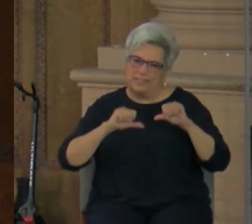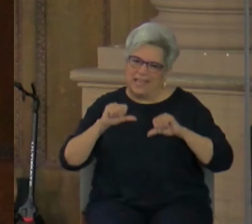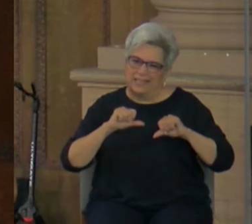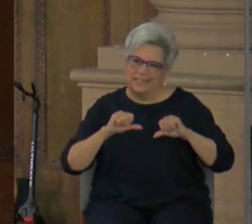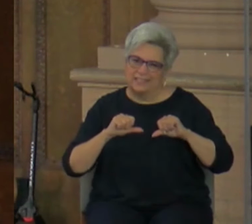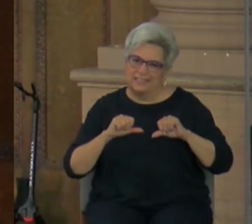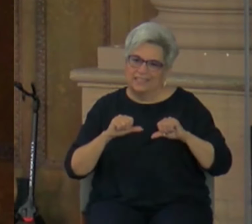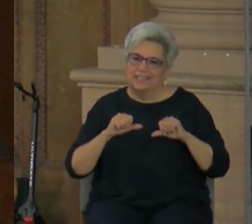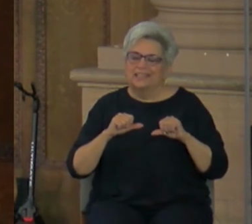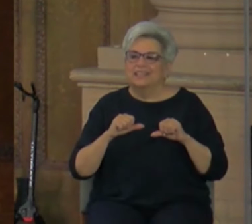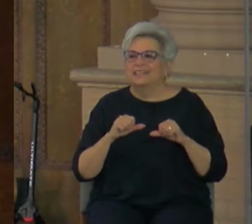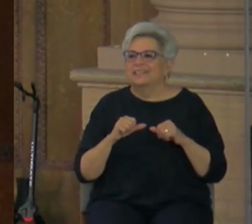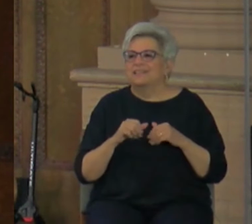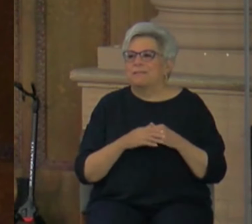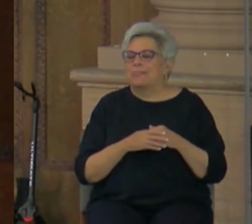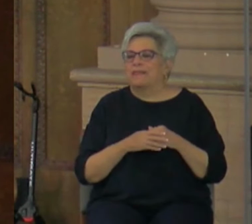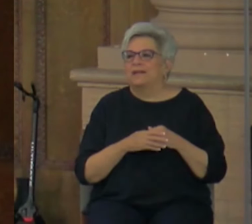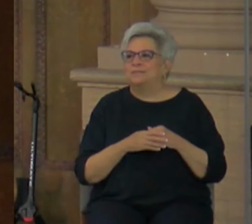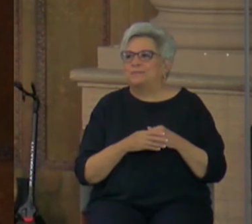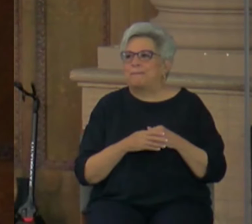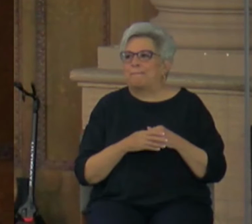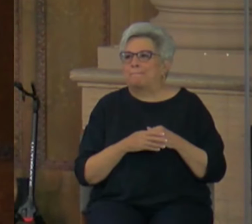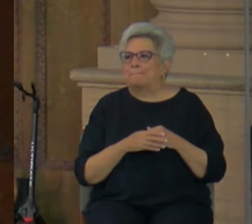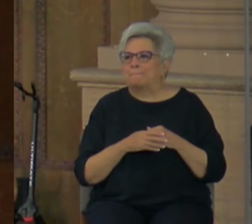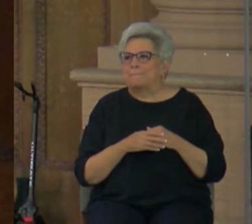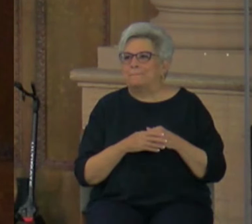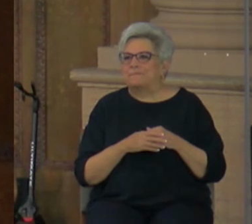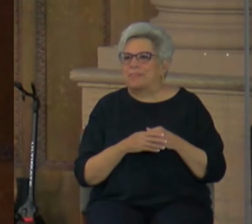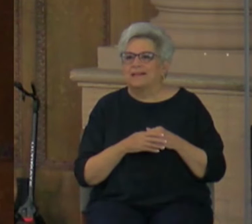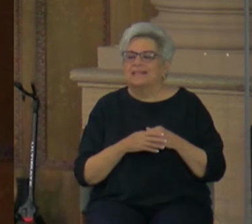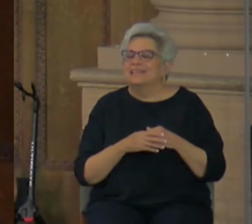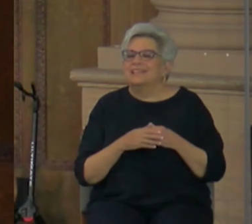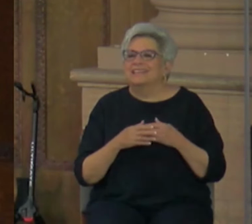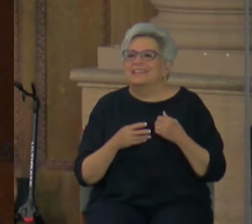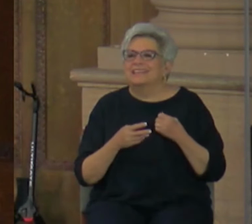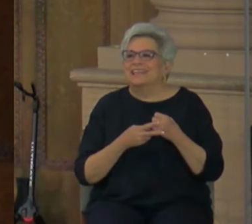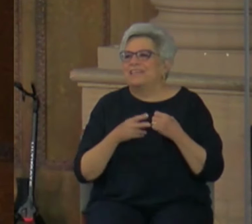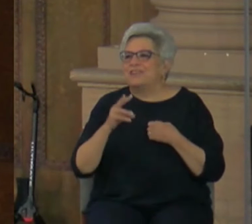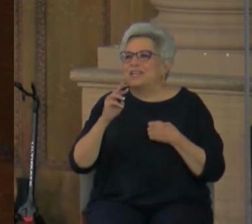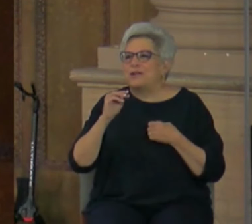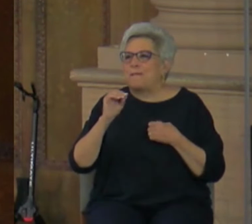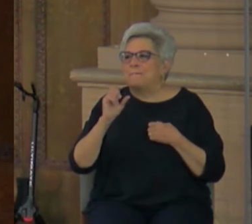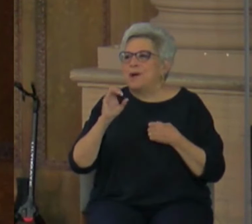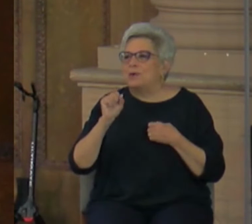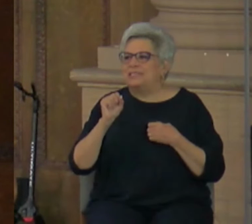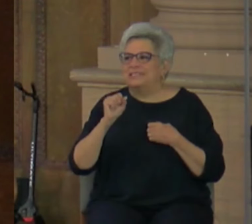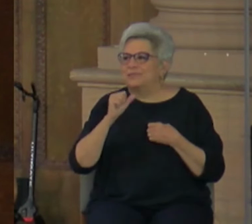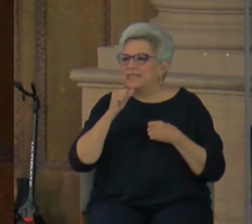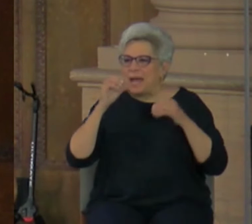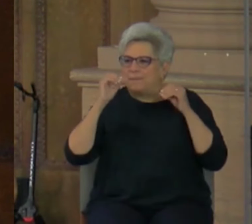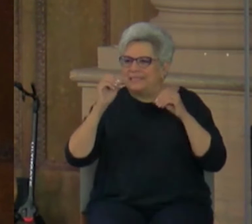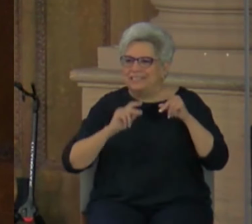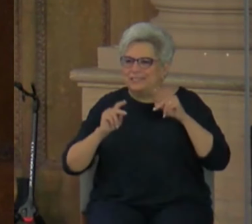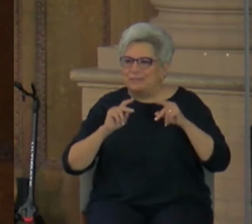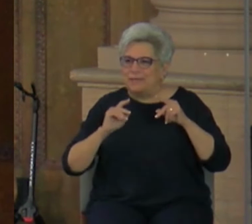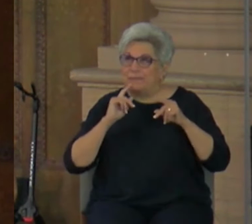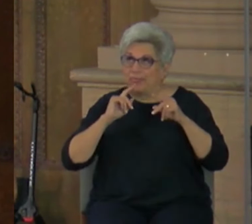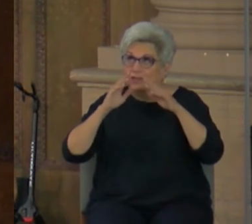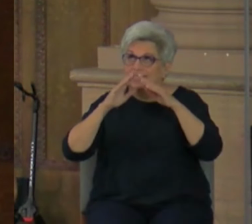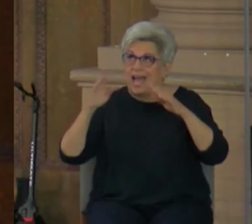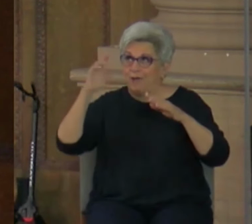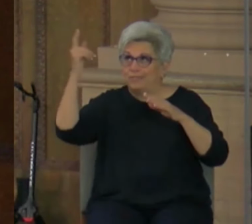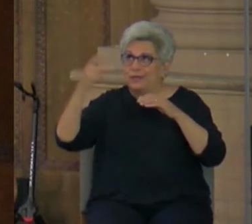as he was writing this, he wouldn't have said, oh no, there is a storehouse for hail up in the sky where God keeps his hail. It's there. He